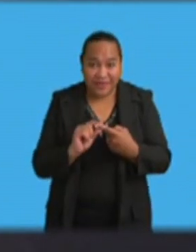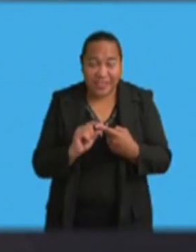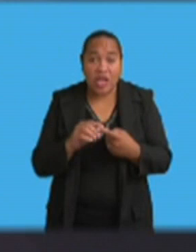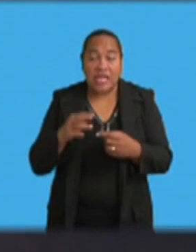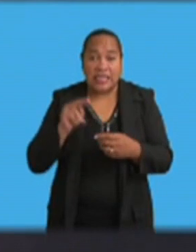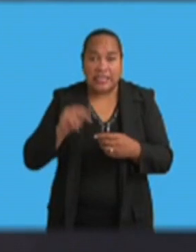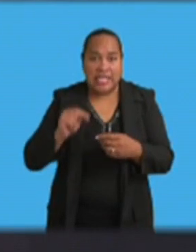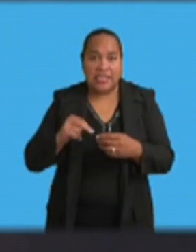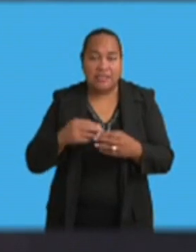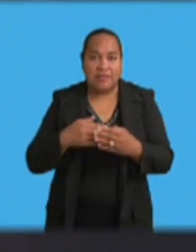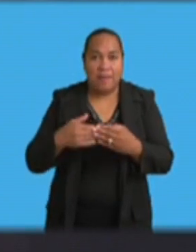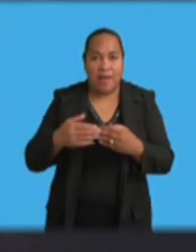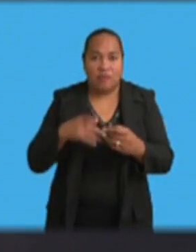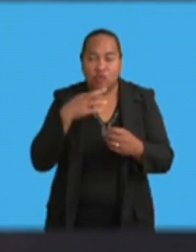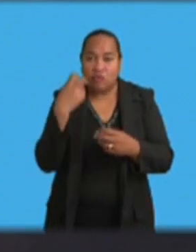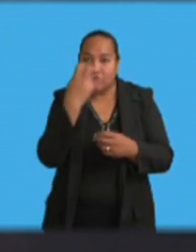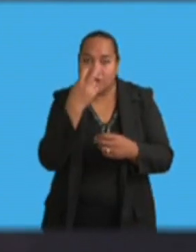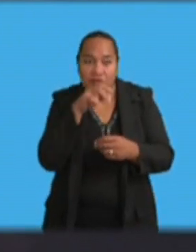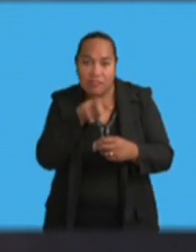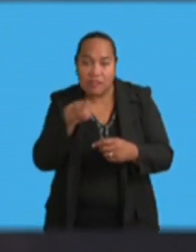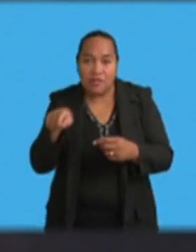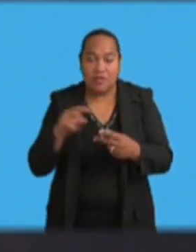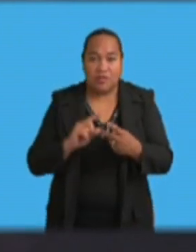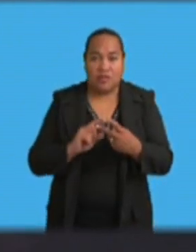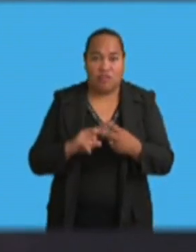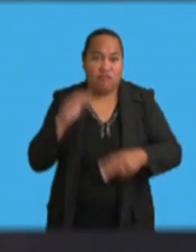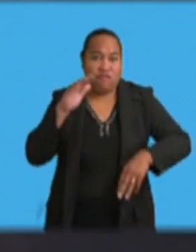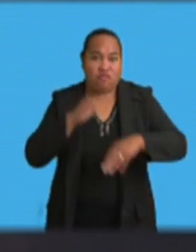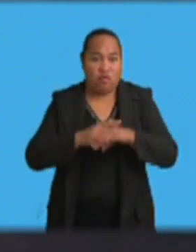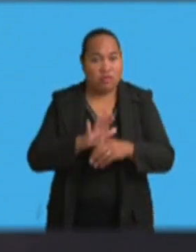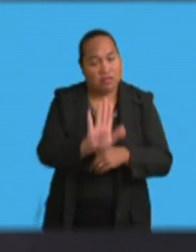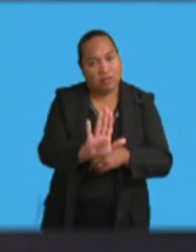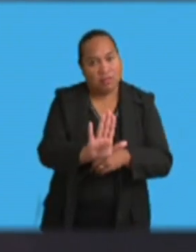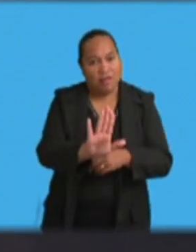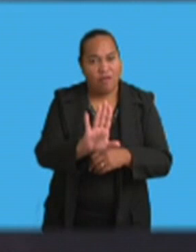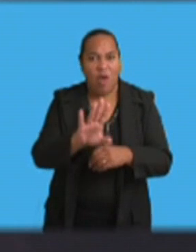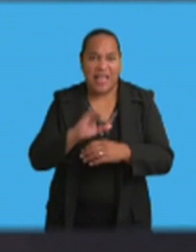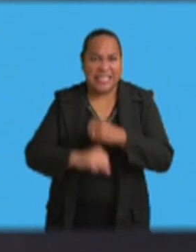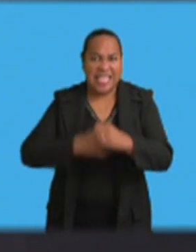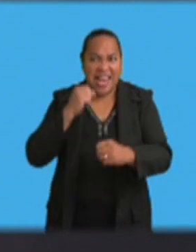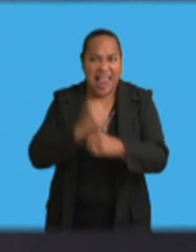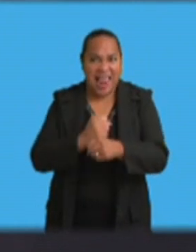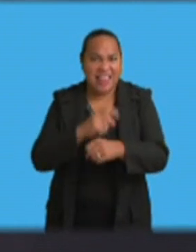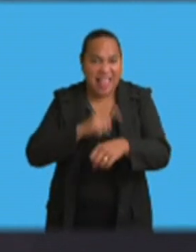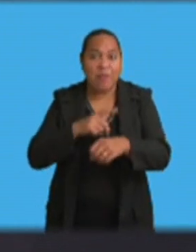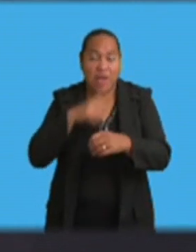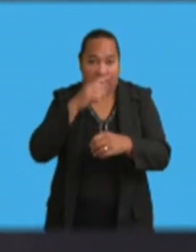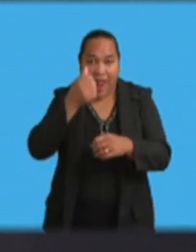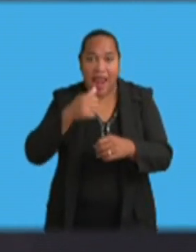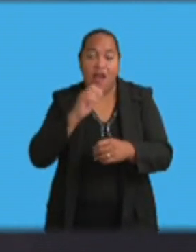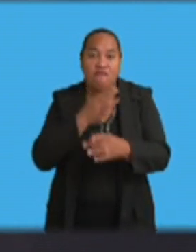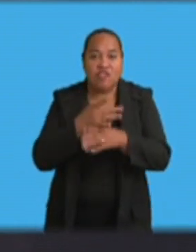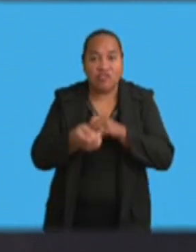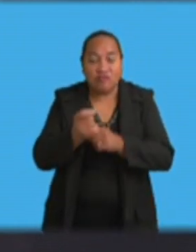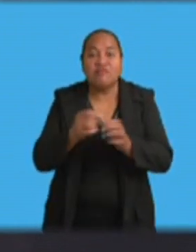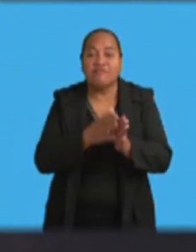as moratoriums, total bans, seasonal closures, and size limits. And these are some of the activities